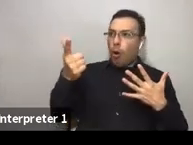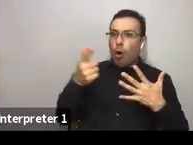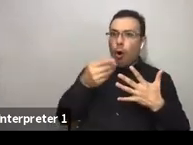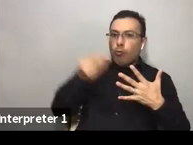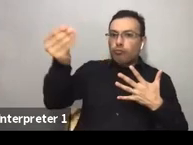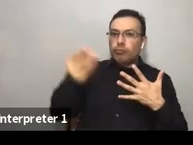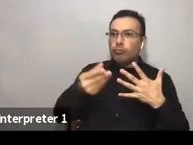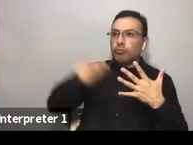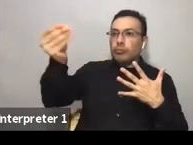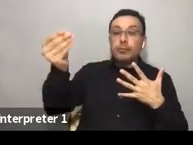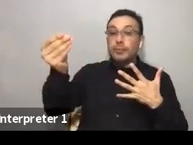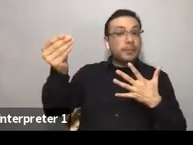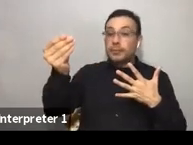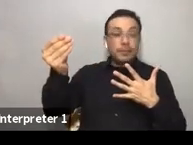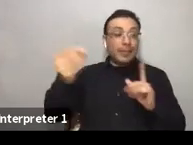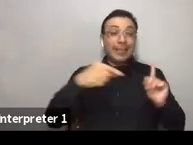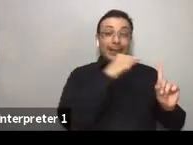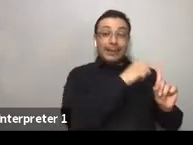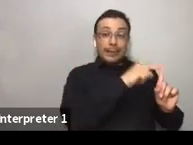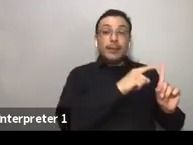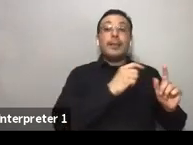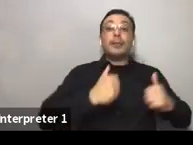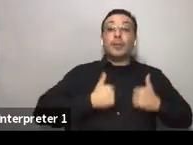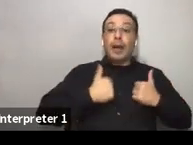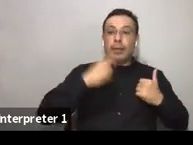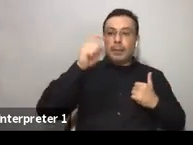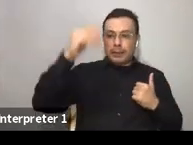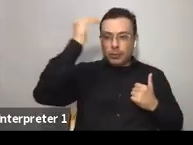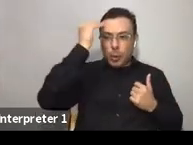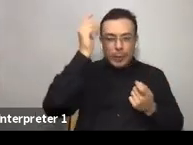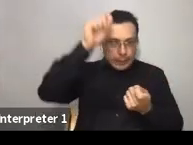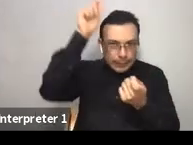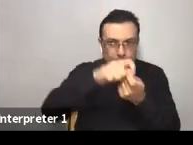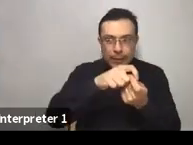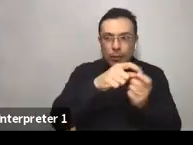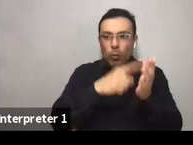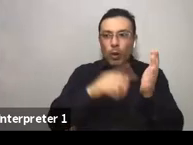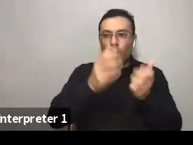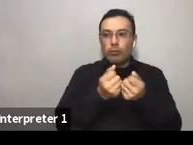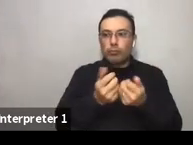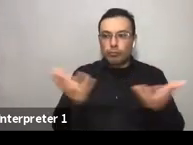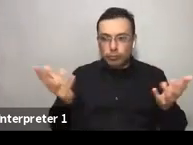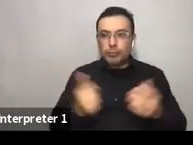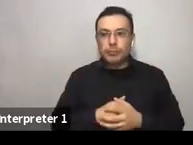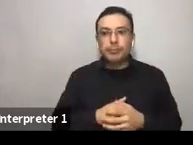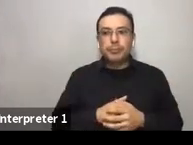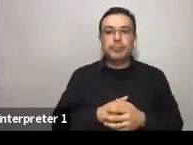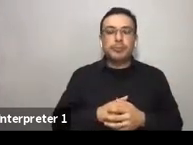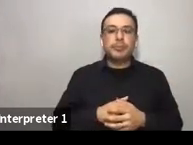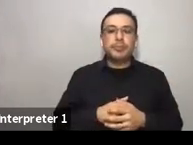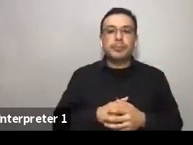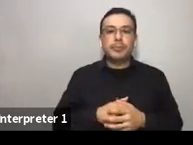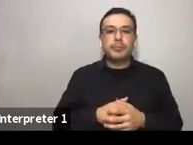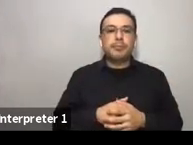knows specifically what will be released. That said, there are things that nonprofit domestic violence and sexual assault